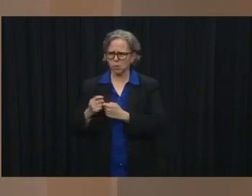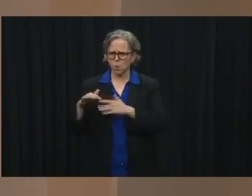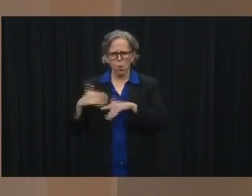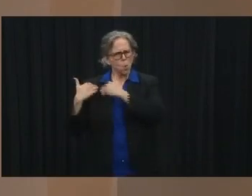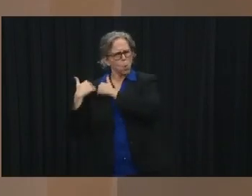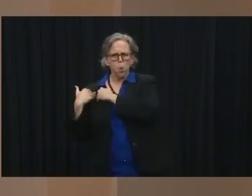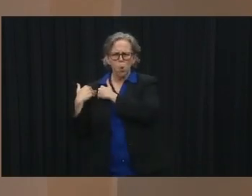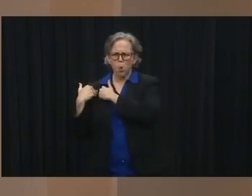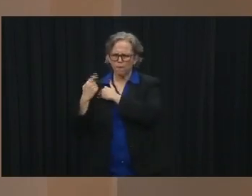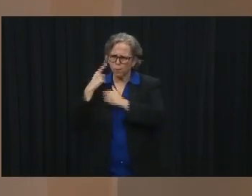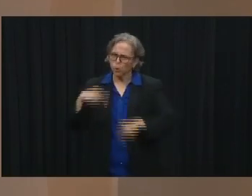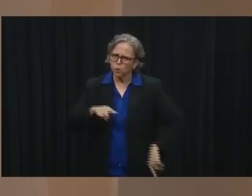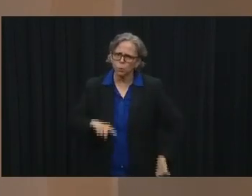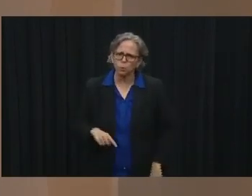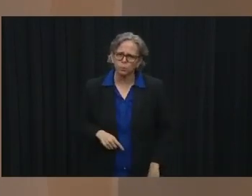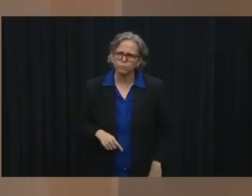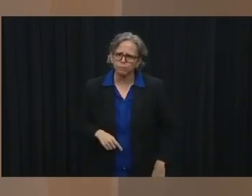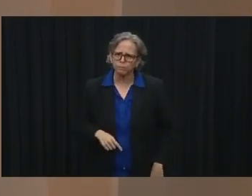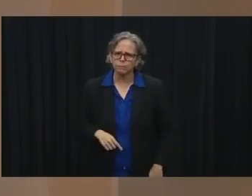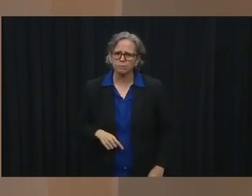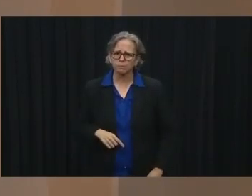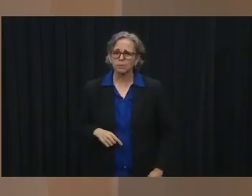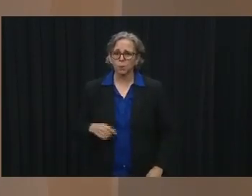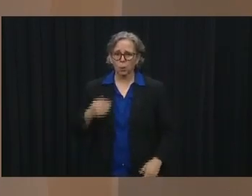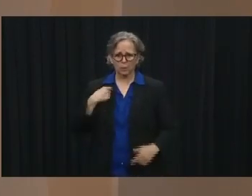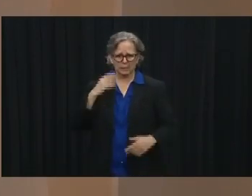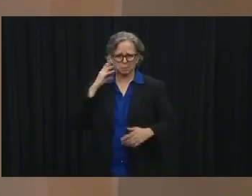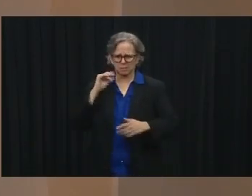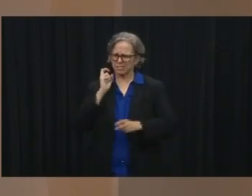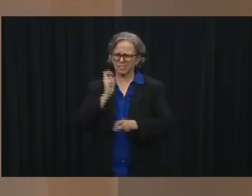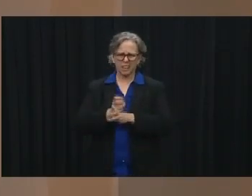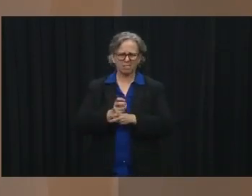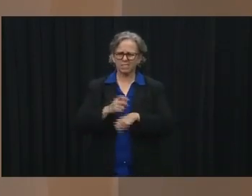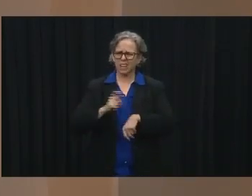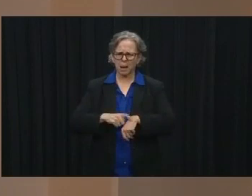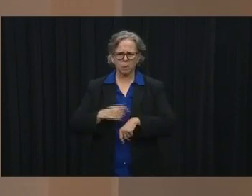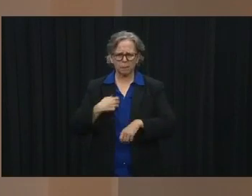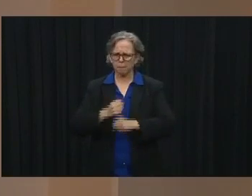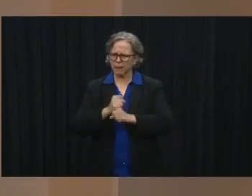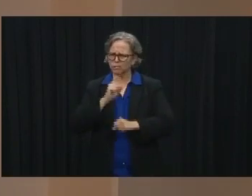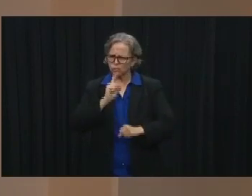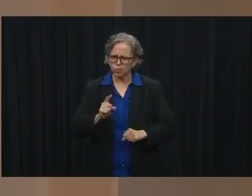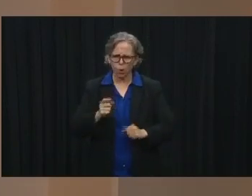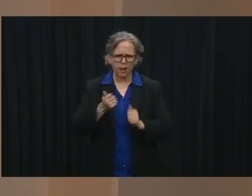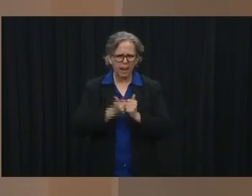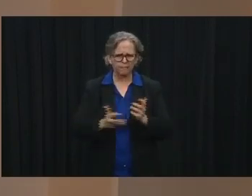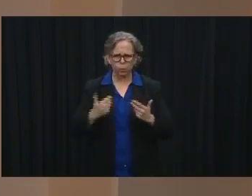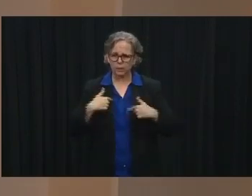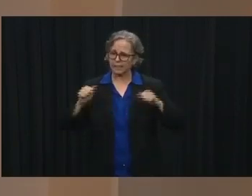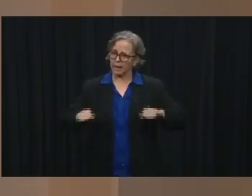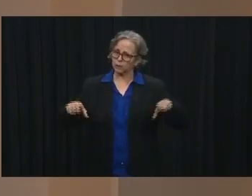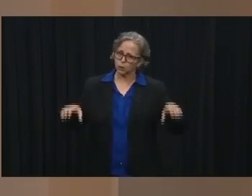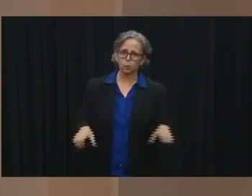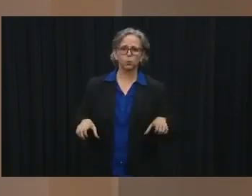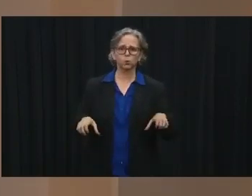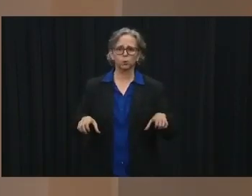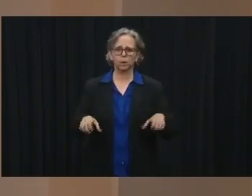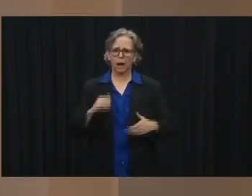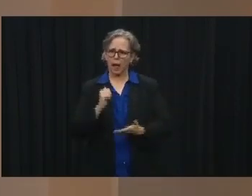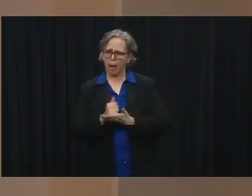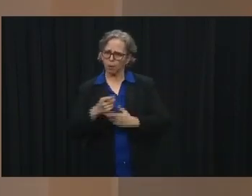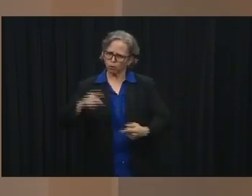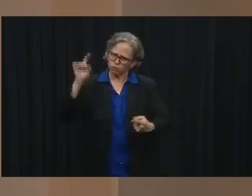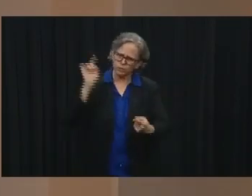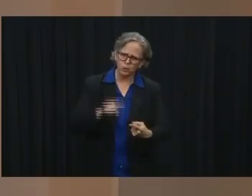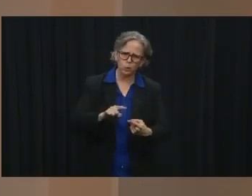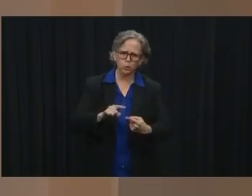you that when we're going through this difficult time, that we want to make sure that everything that we can do on our end to ease the burden in your lives